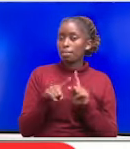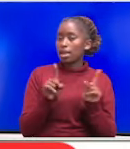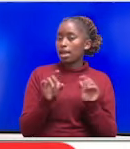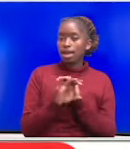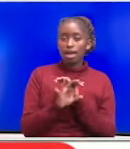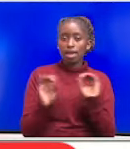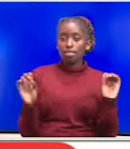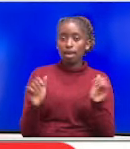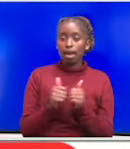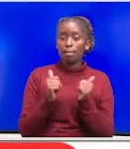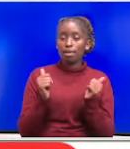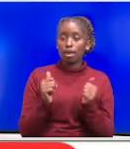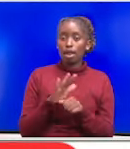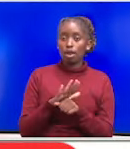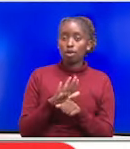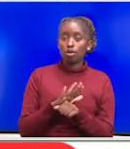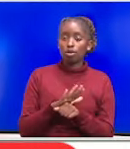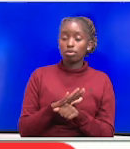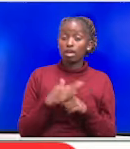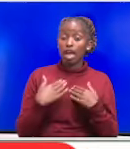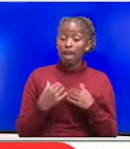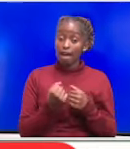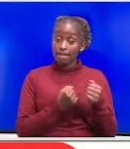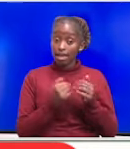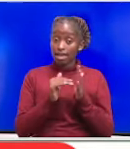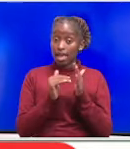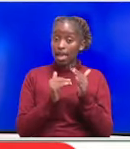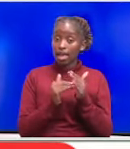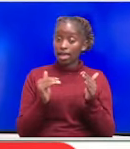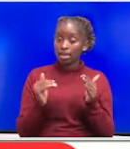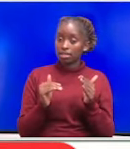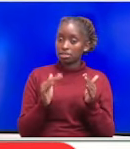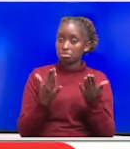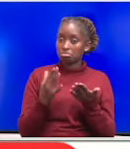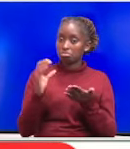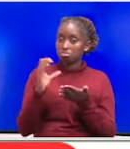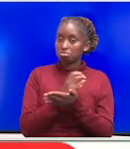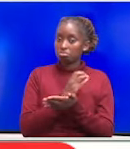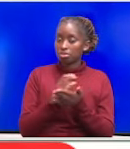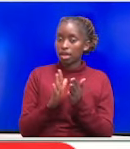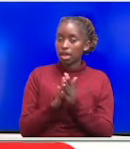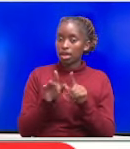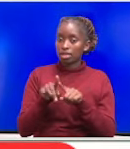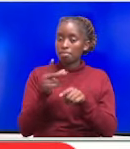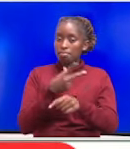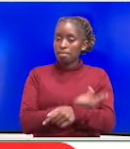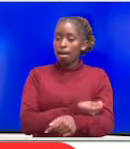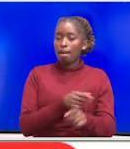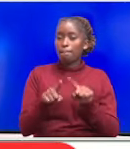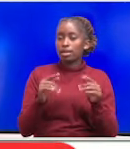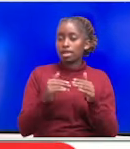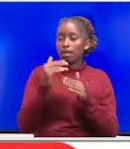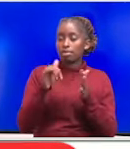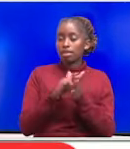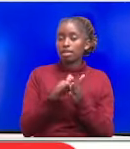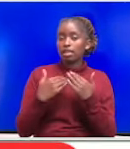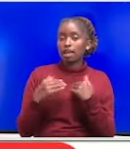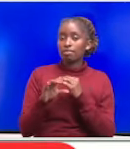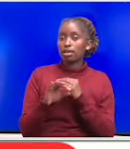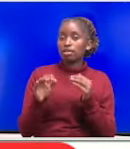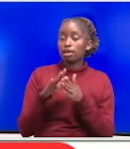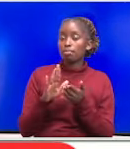is happening. There is fight against alcoholism and substance abuse, but still after that, there's nothing else happening. So we brought up all